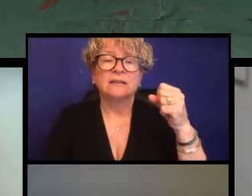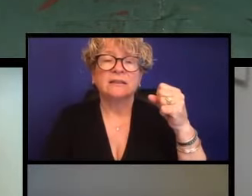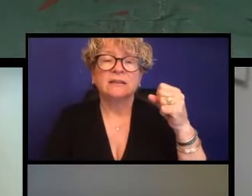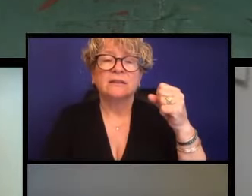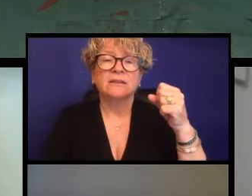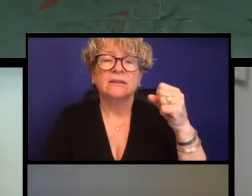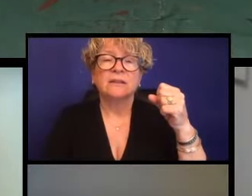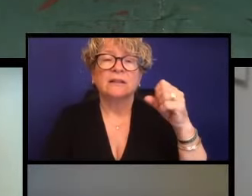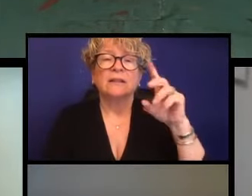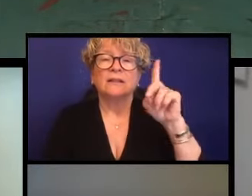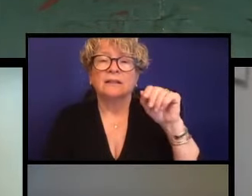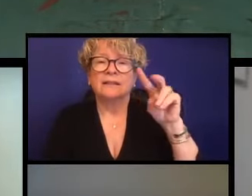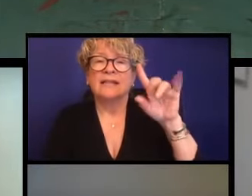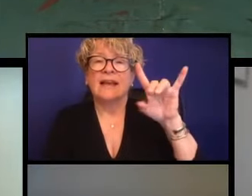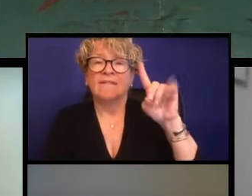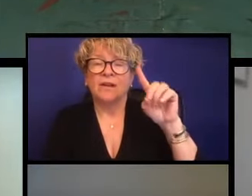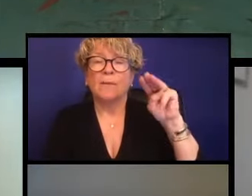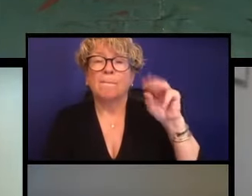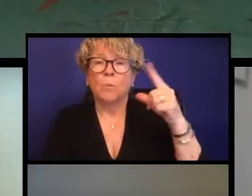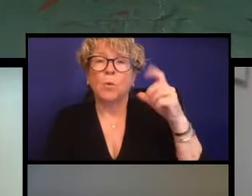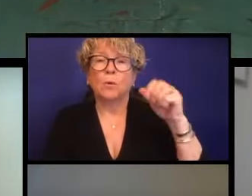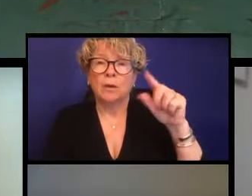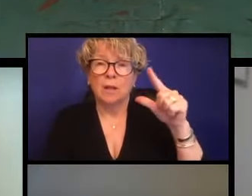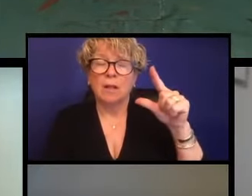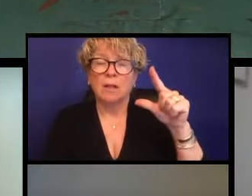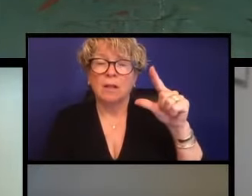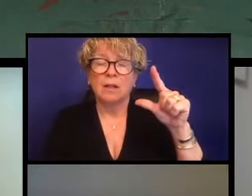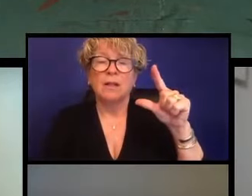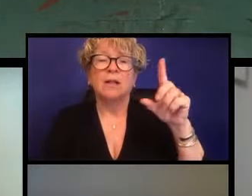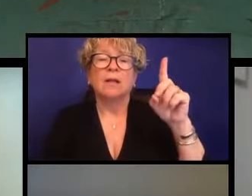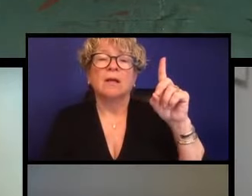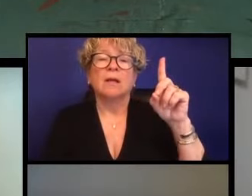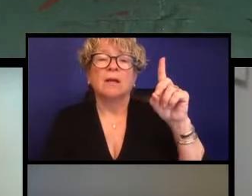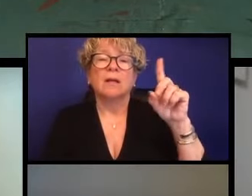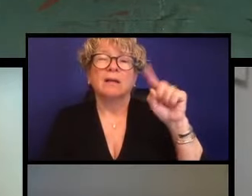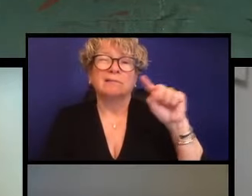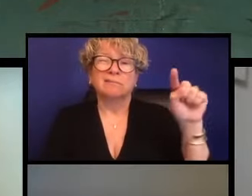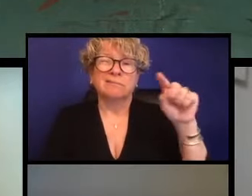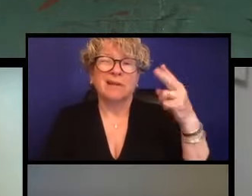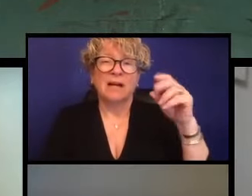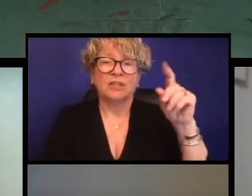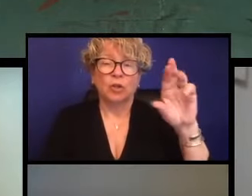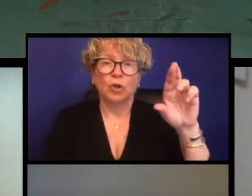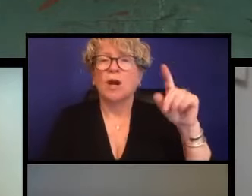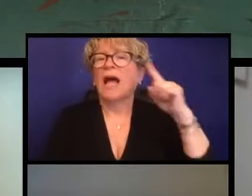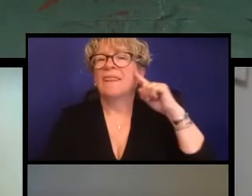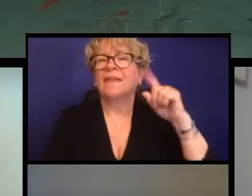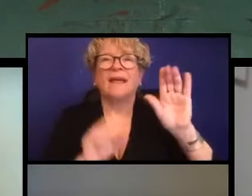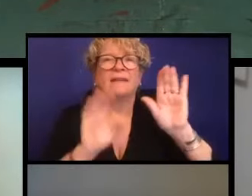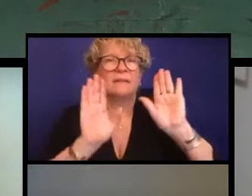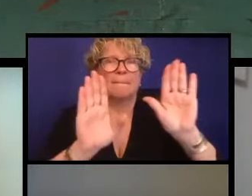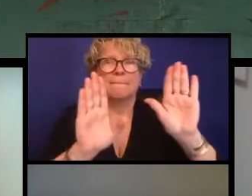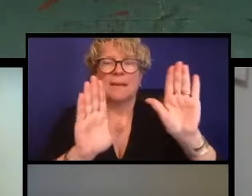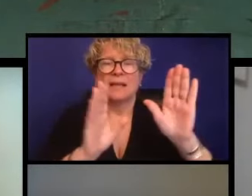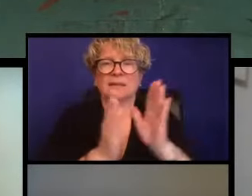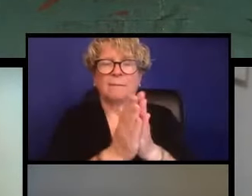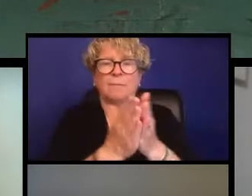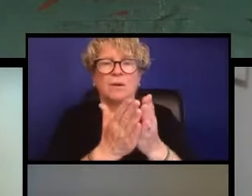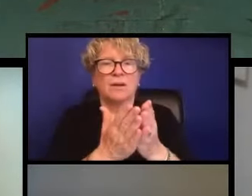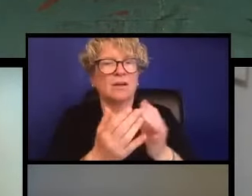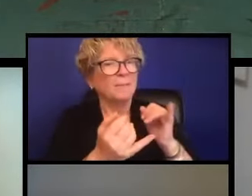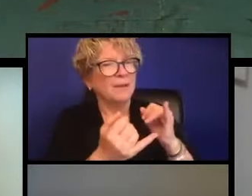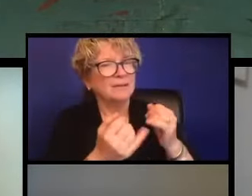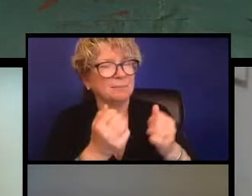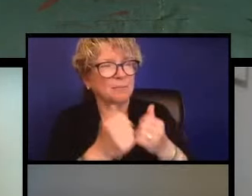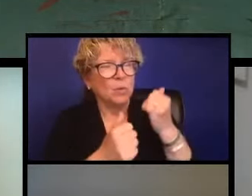David Mogul, God Hunter. I think it's an amazing book. Sadly, it is the last book I read,